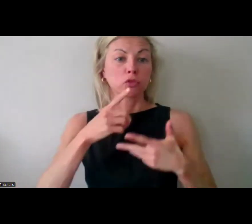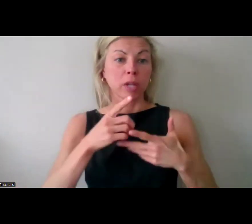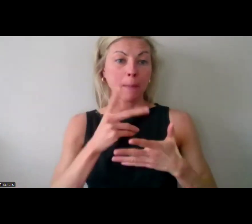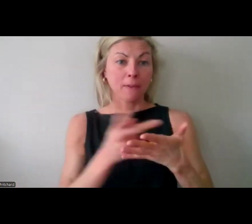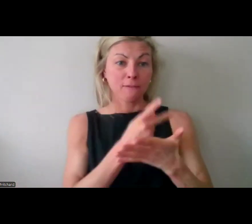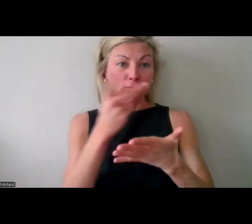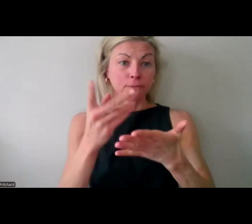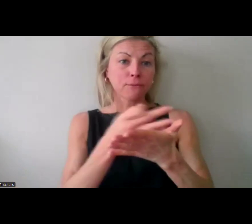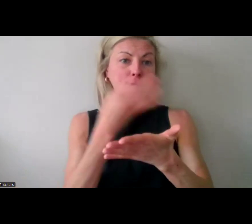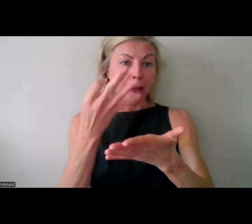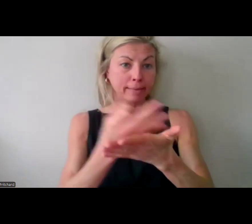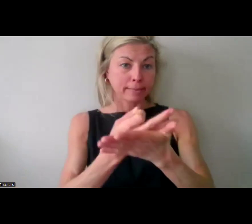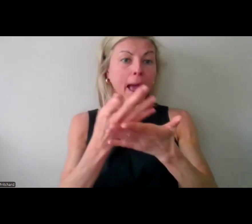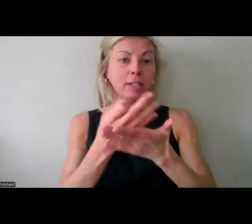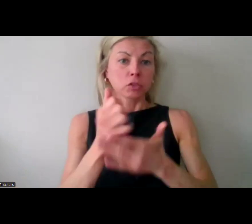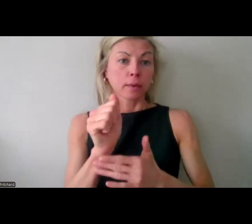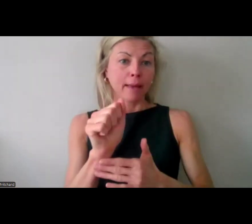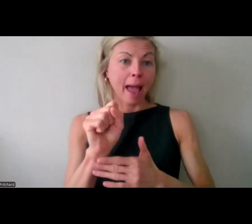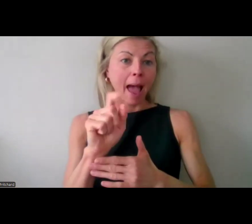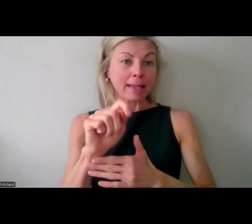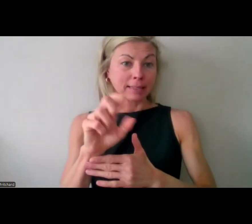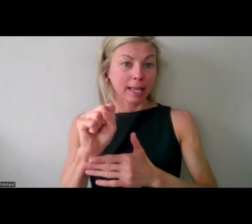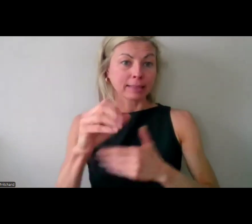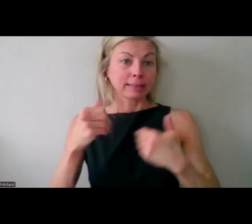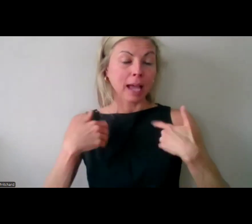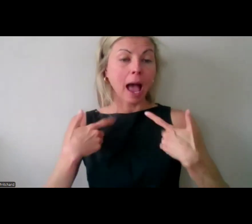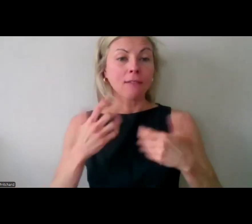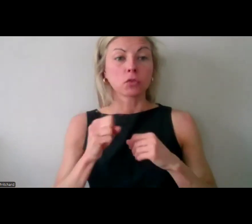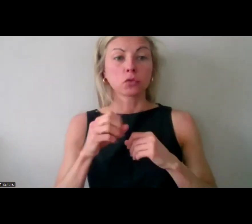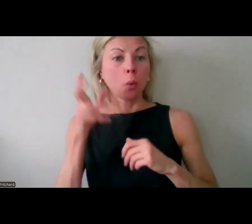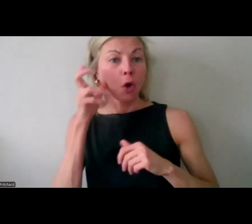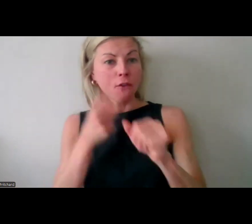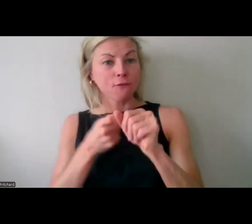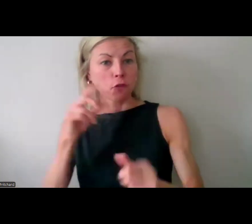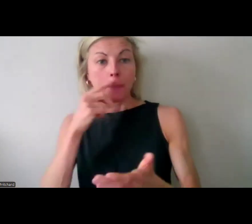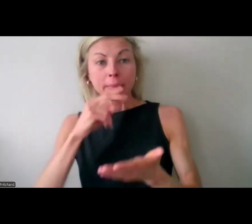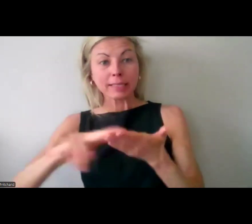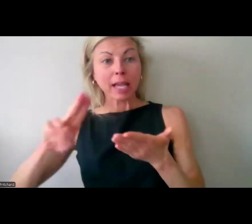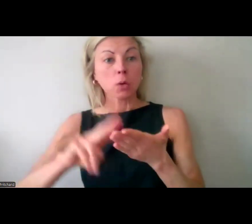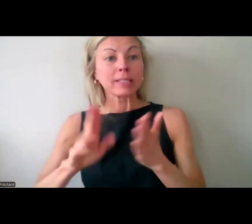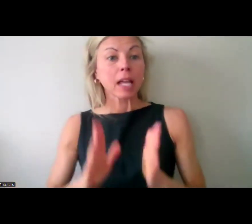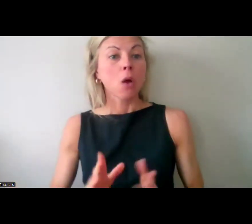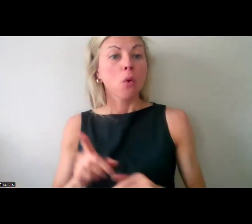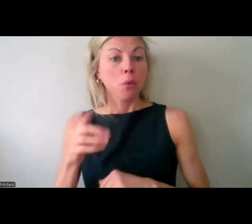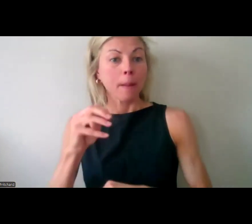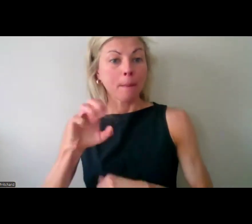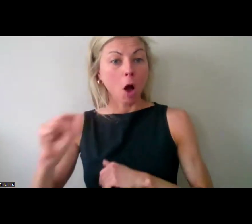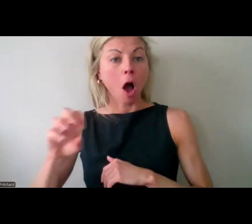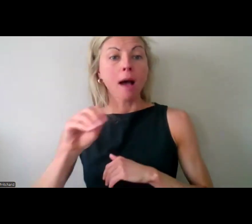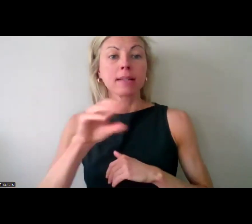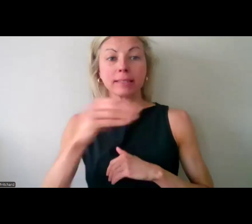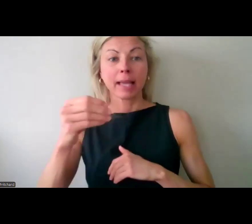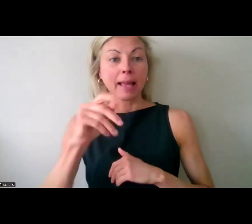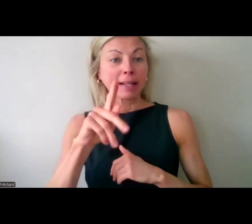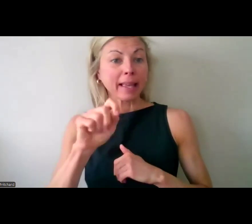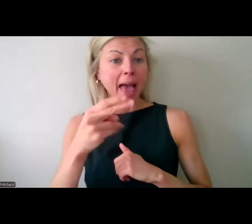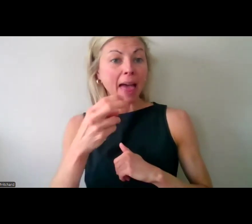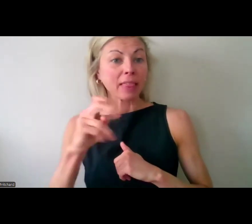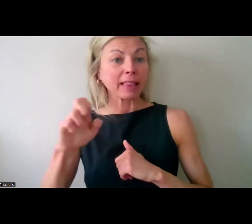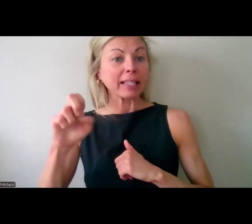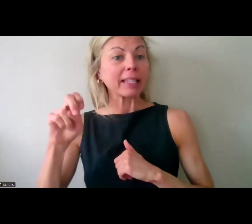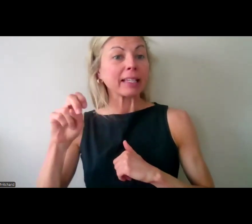other thing that I just want to summarize and mention is that we heard from Secretary Moss and from others, and Kathleen and others, that